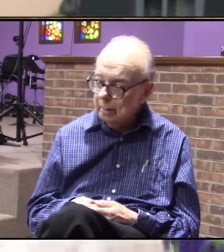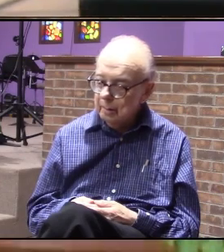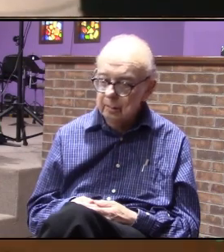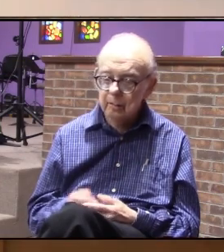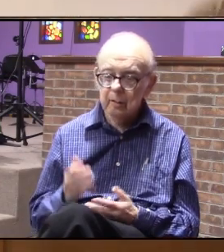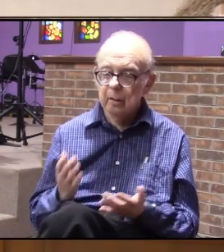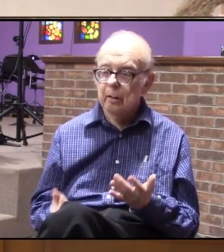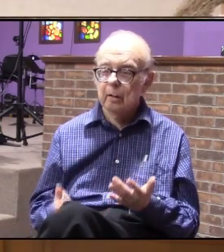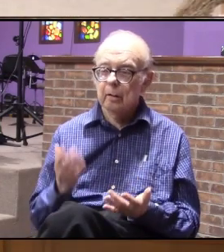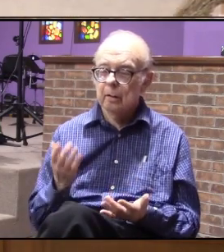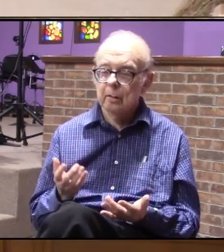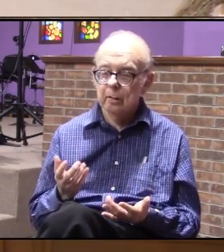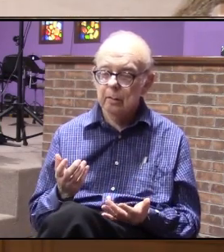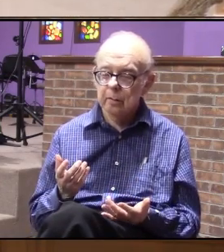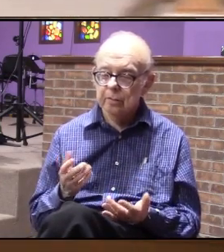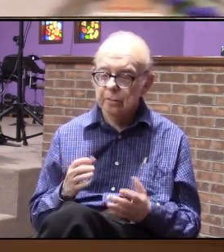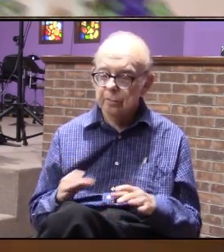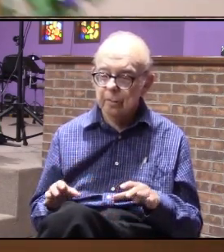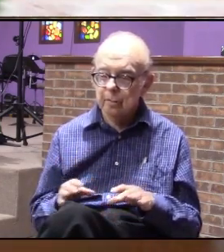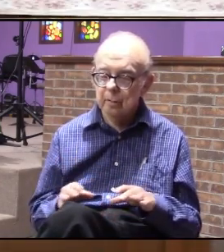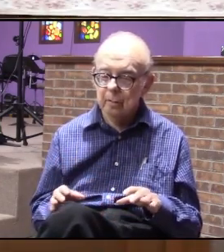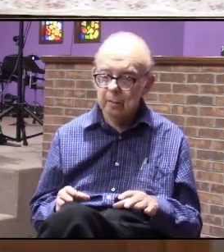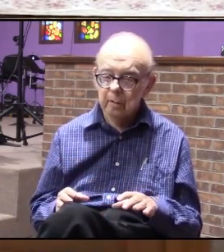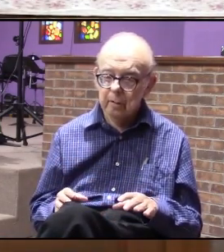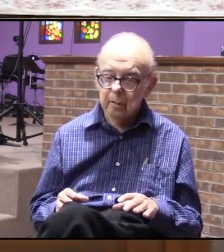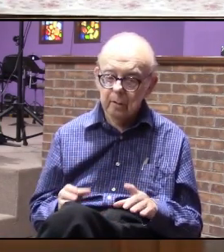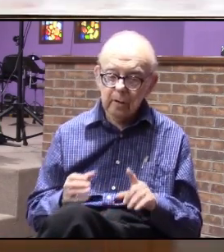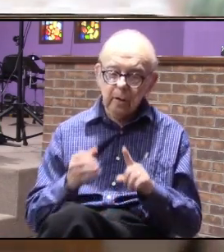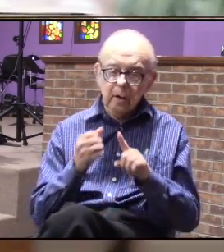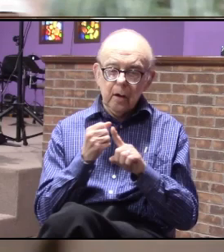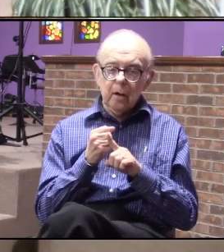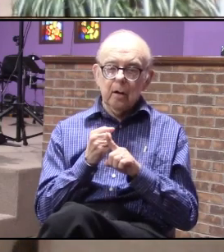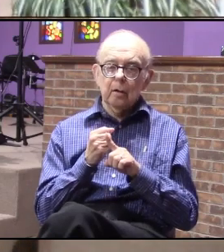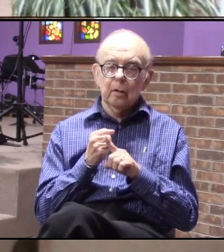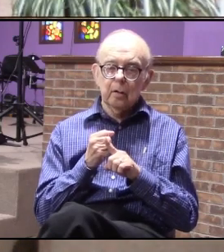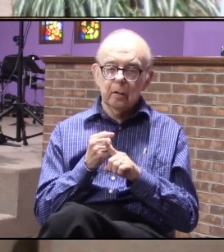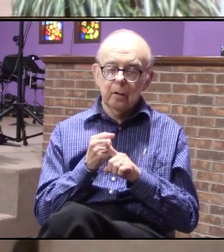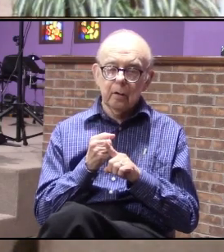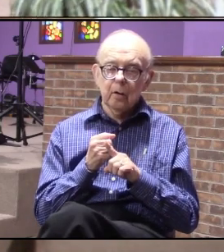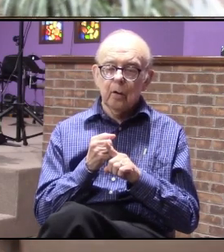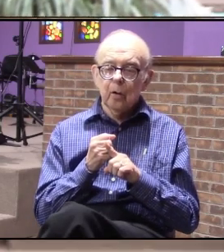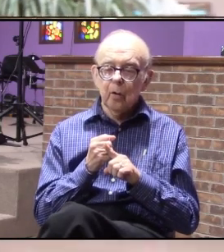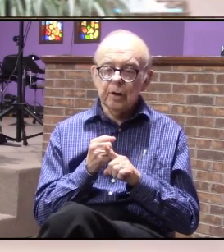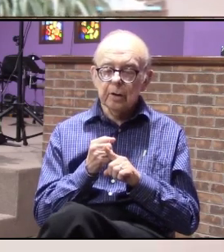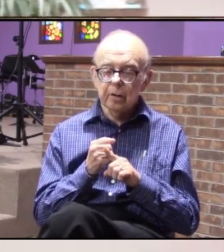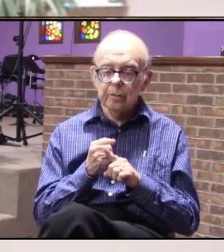maybe what you're doing is you're holding on to the proverbial salt